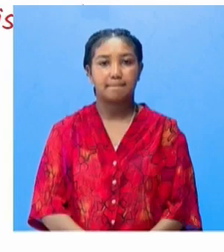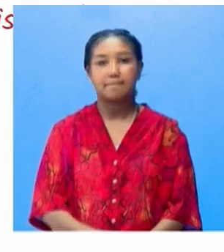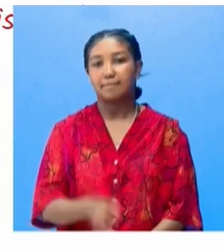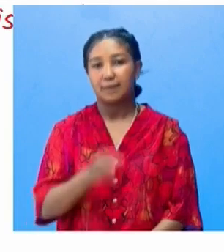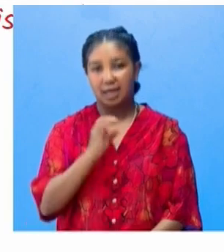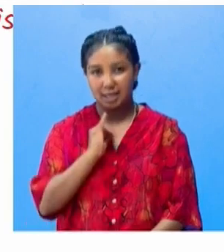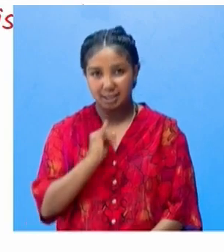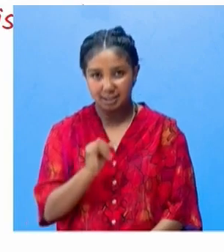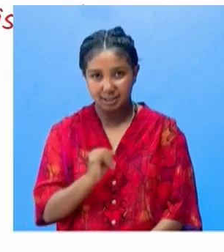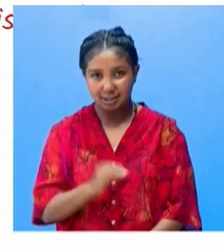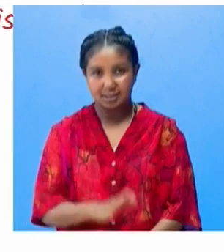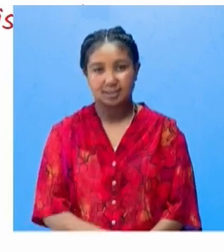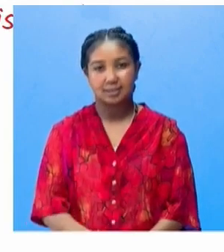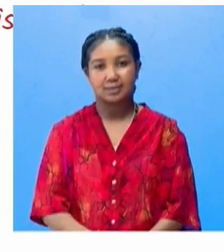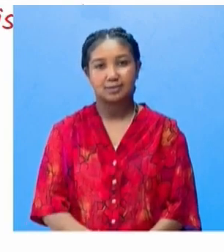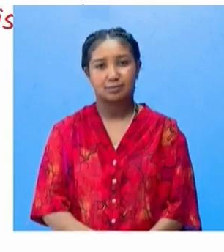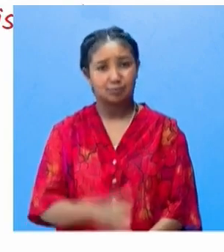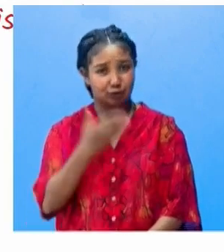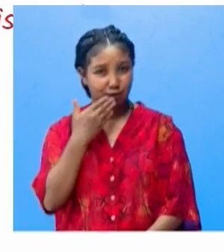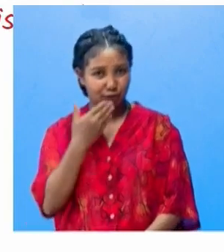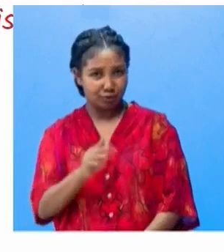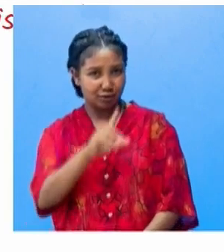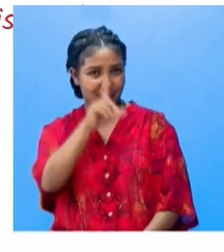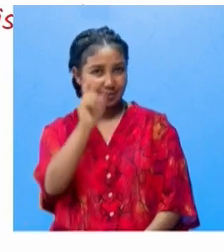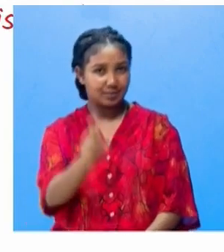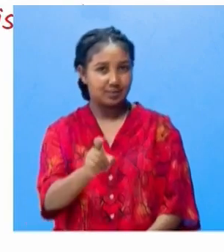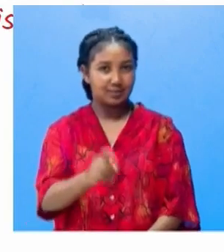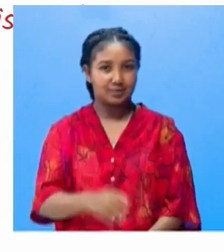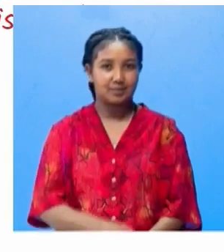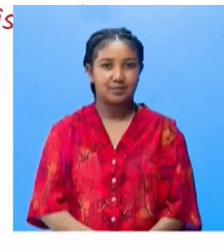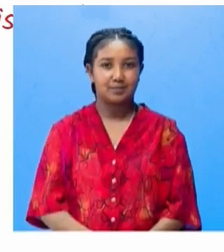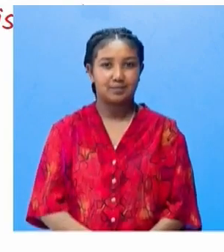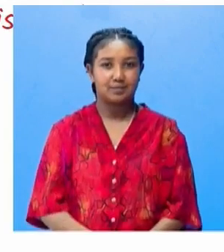is good?